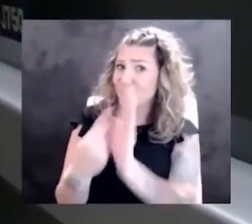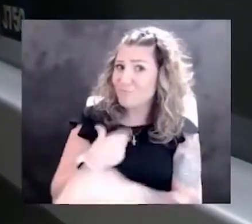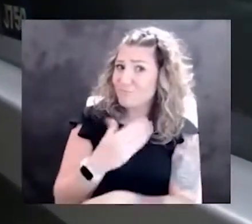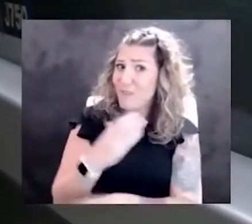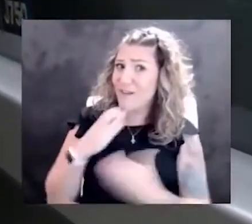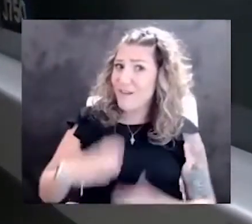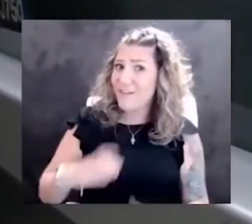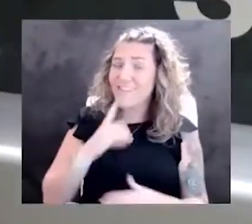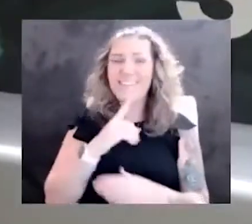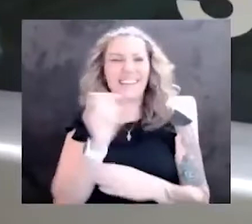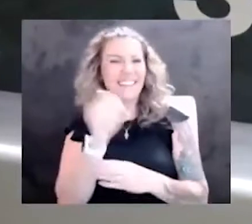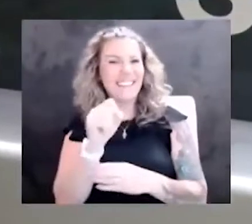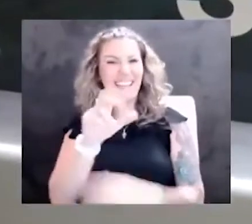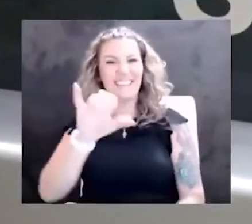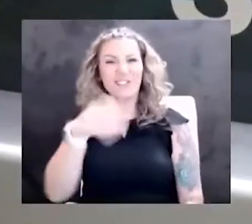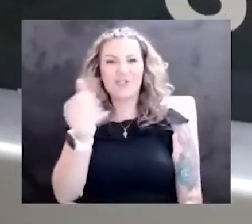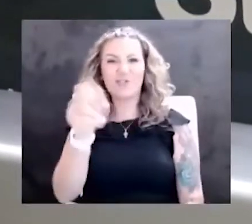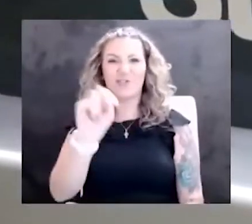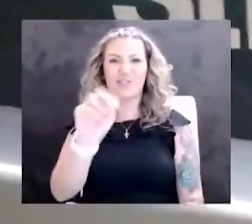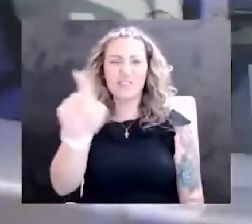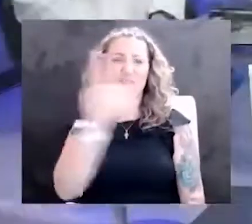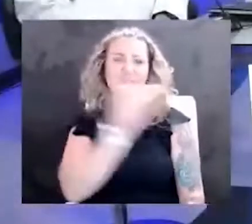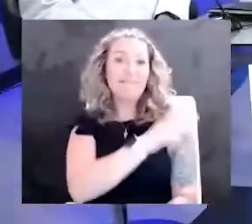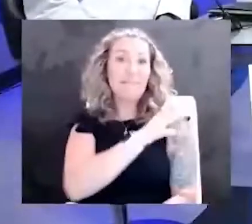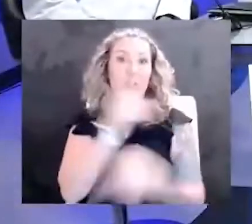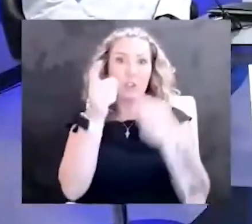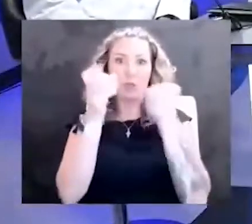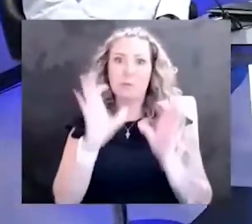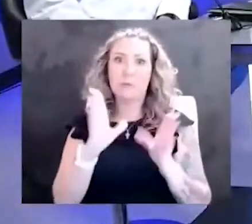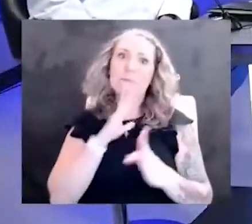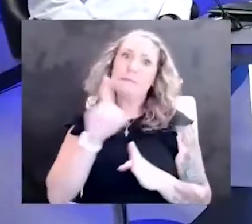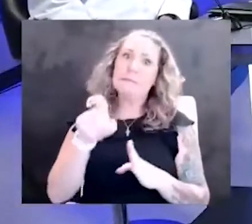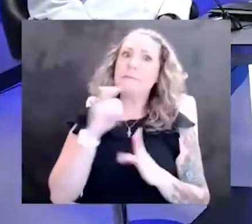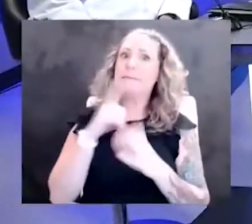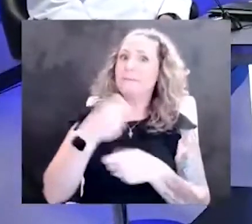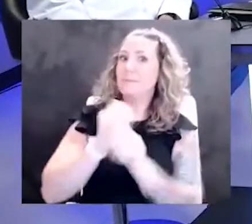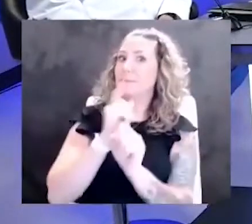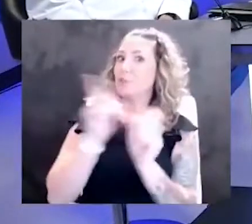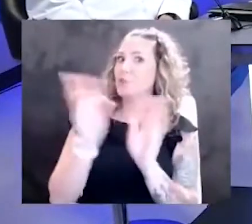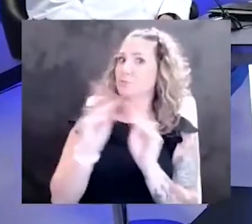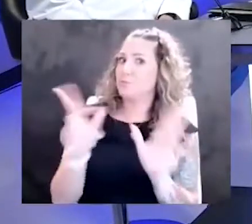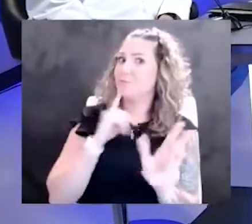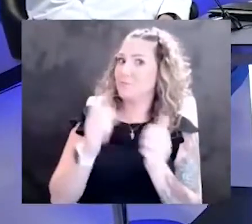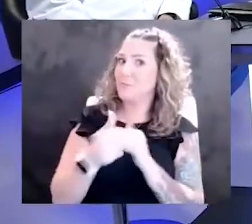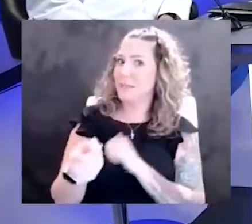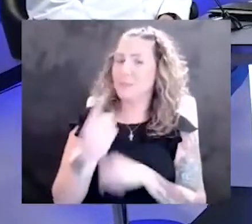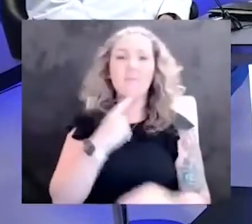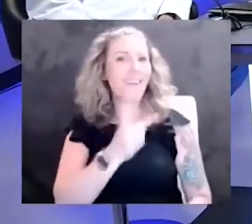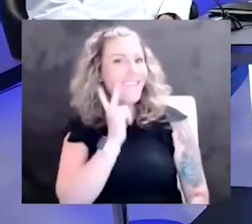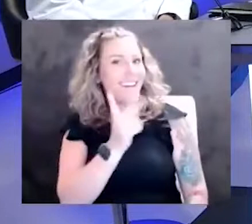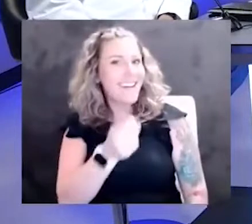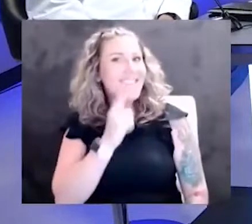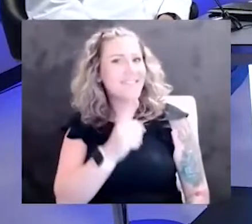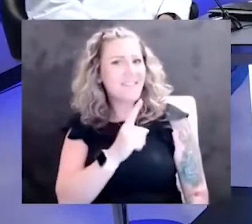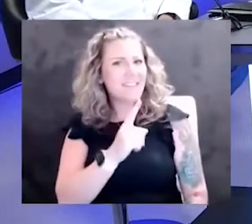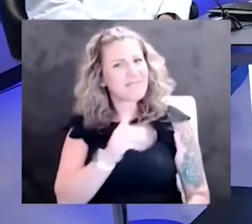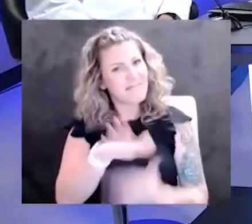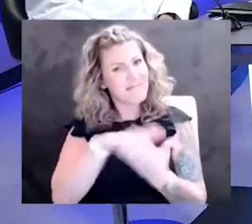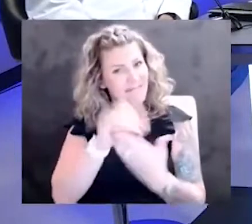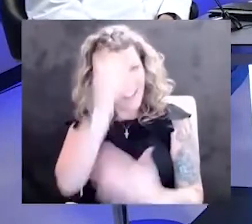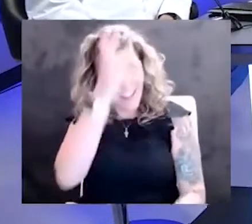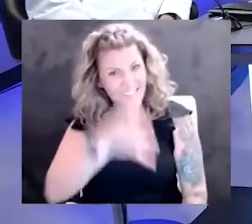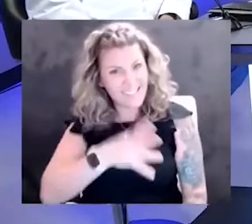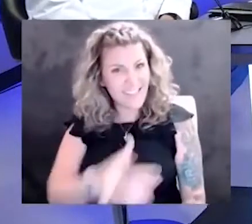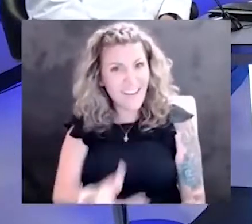research director, is in charge of that. I've got to clear it with him first. Yeah. I saw him. He looks like a pretty good dude there. He's doing a lot of work around